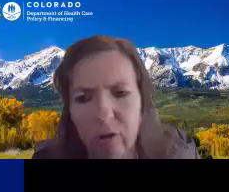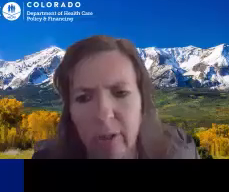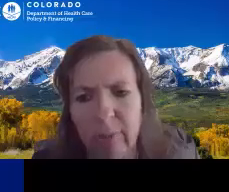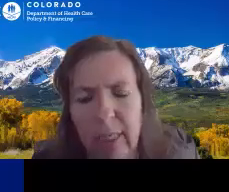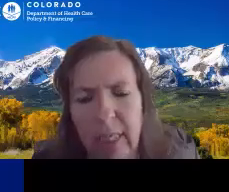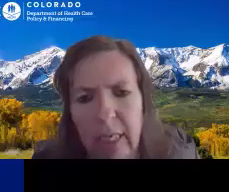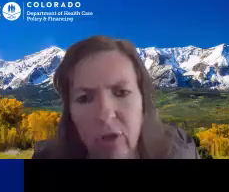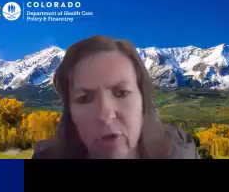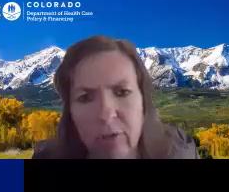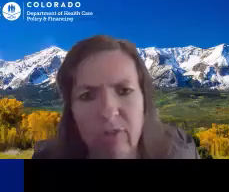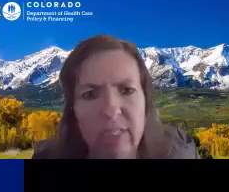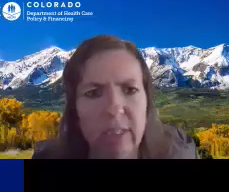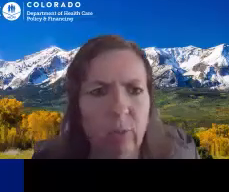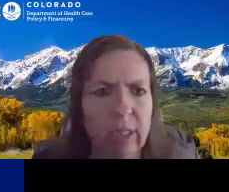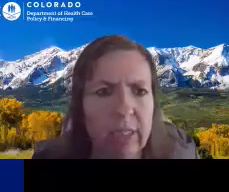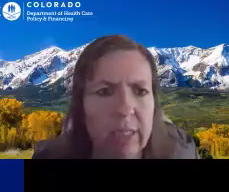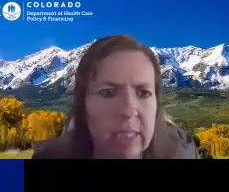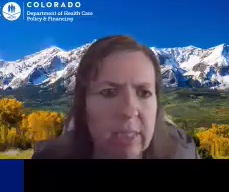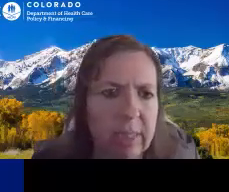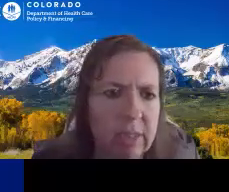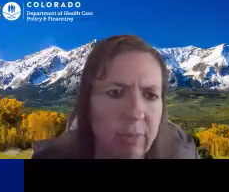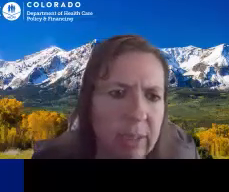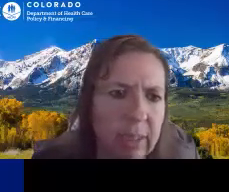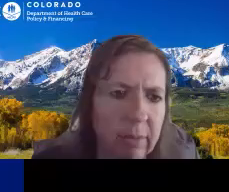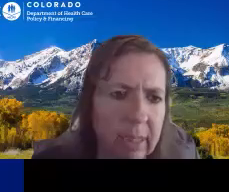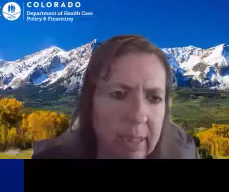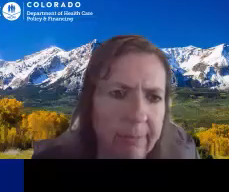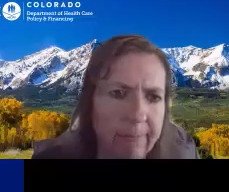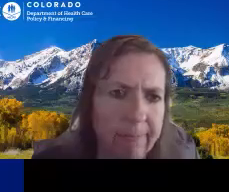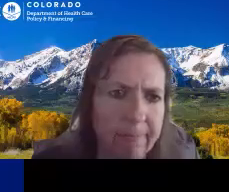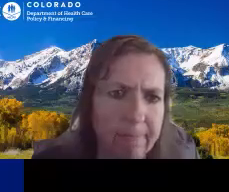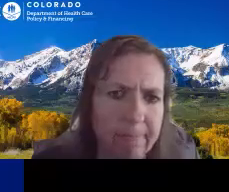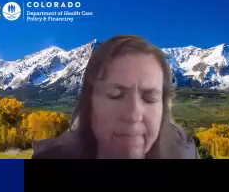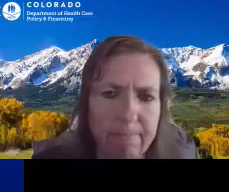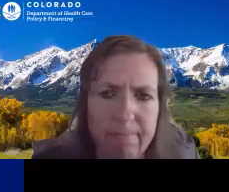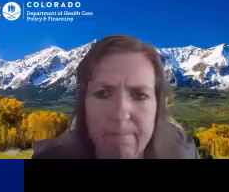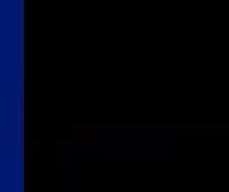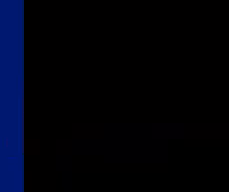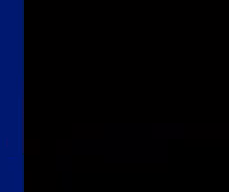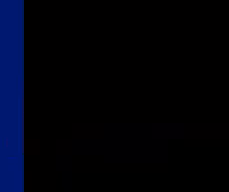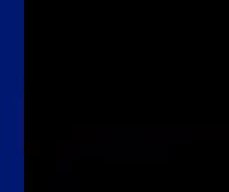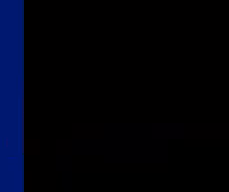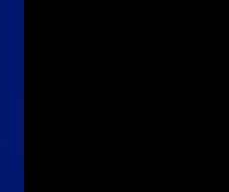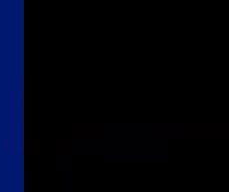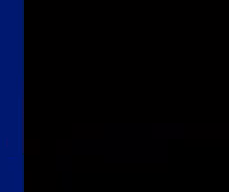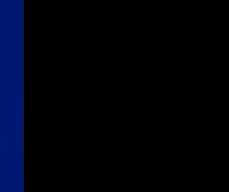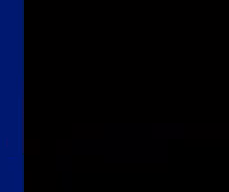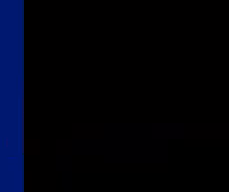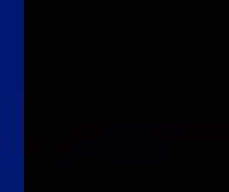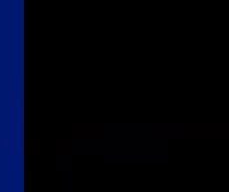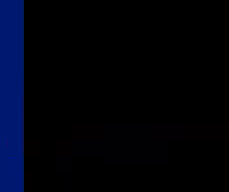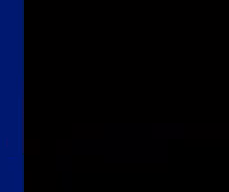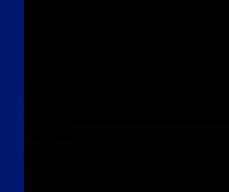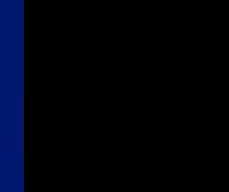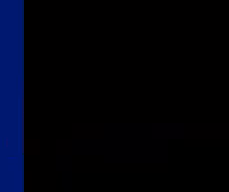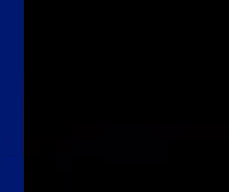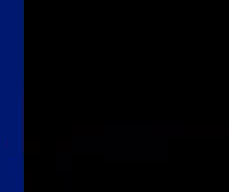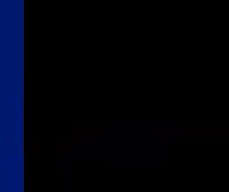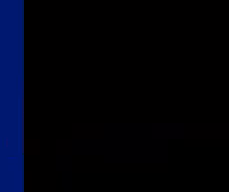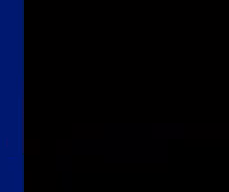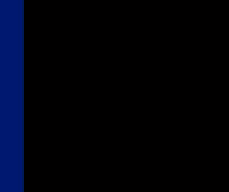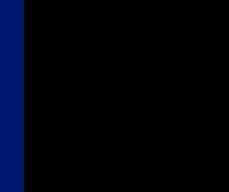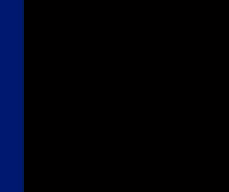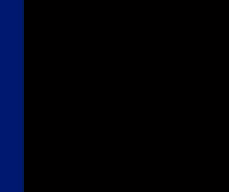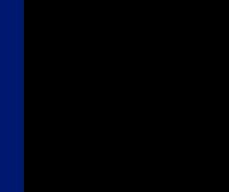inReach will capture them in the nursing facility within 6 months from being admitted. Perfect. I actually just had one of those